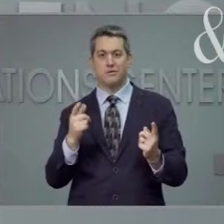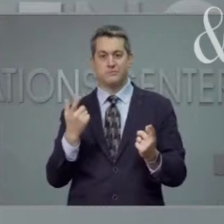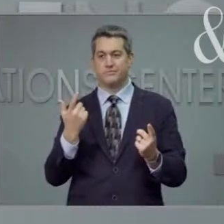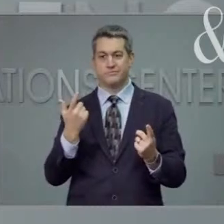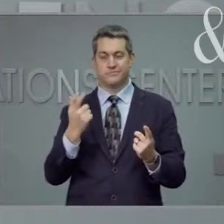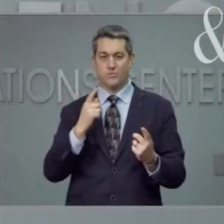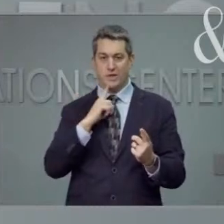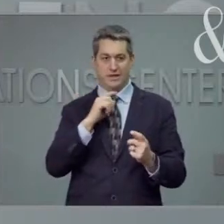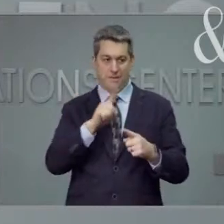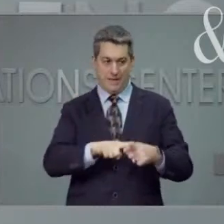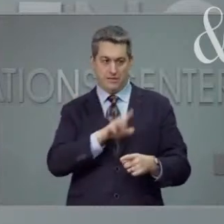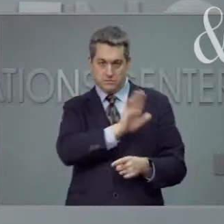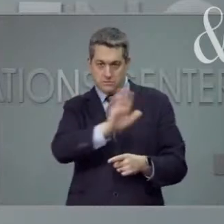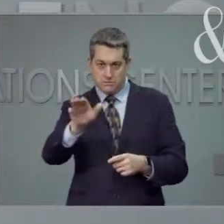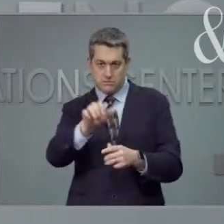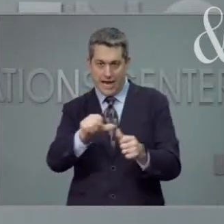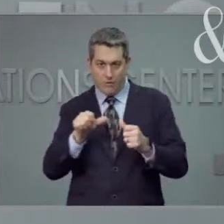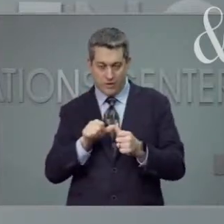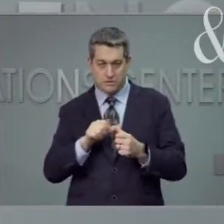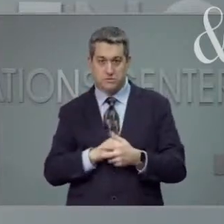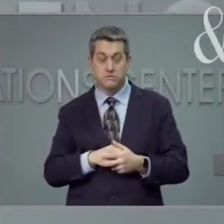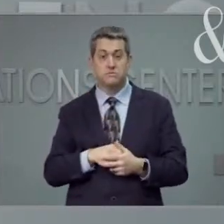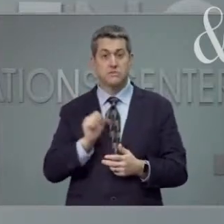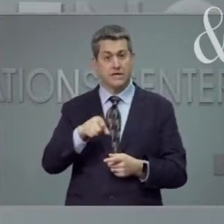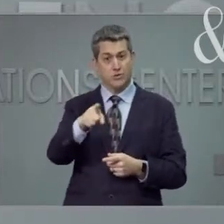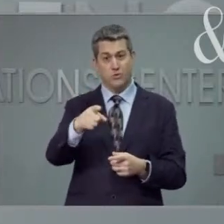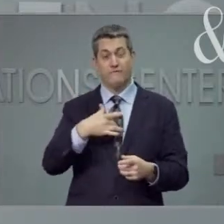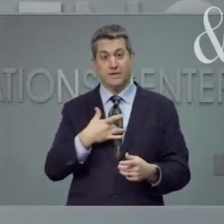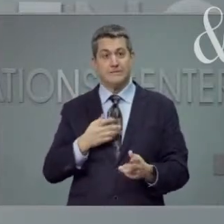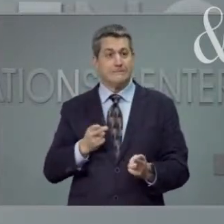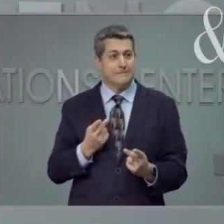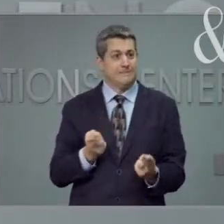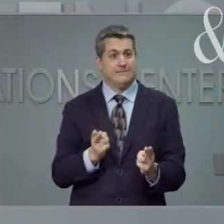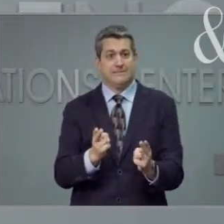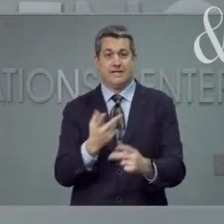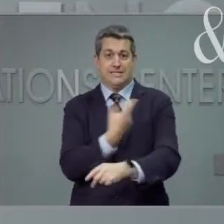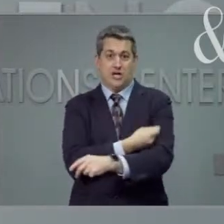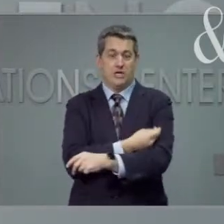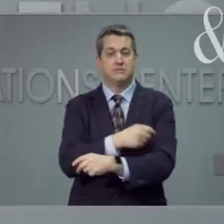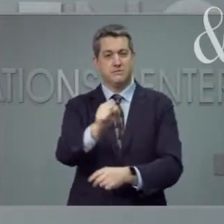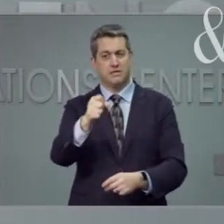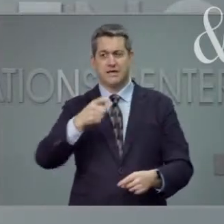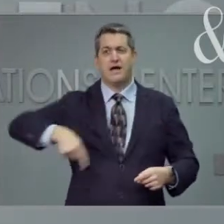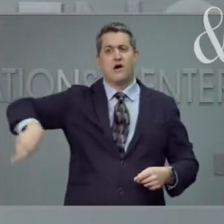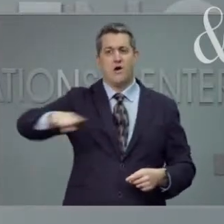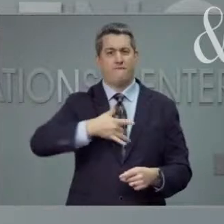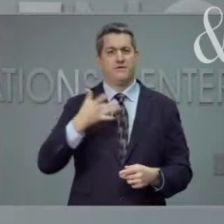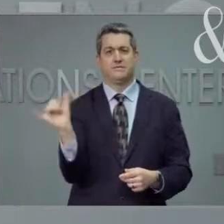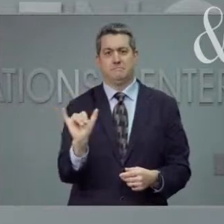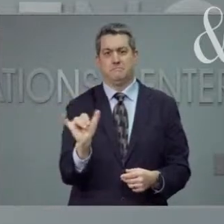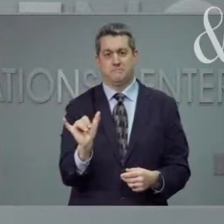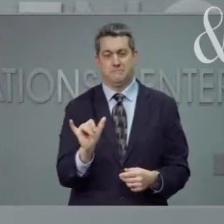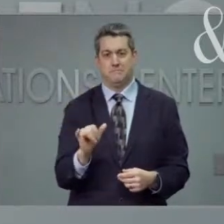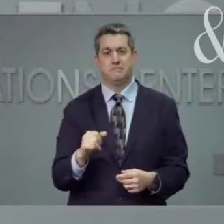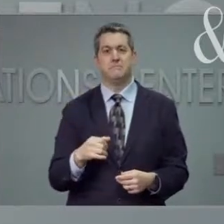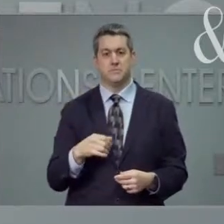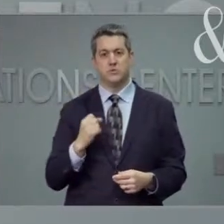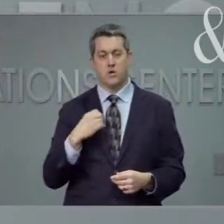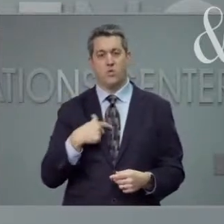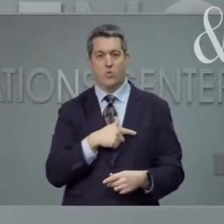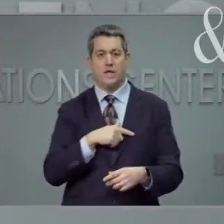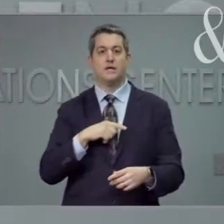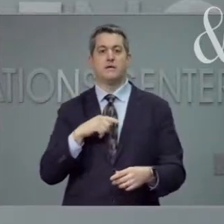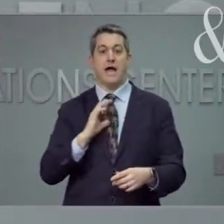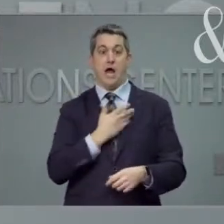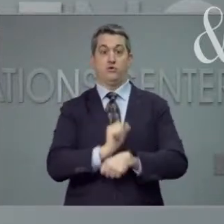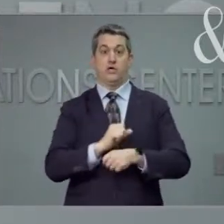reasons, again, I think everyone shares that sense of urgency, is working hard, and our job at the state is to support them in the hard work that they're